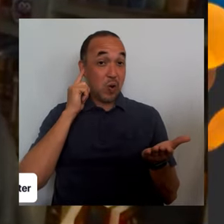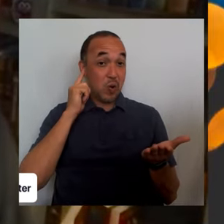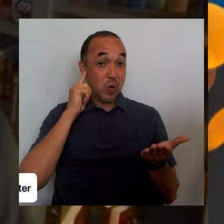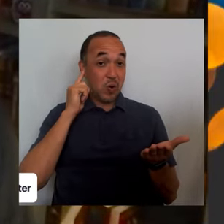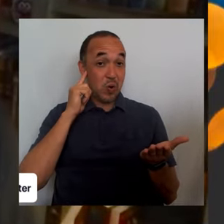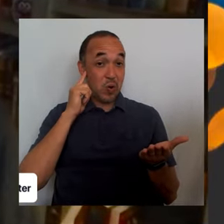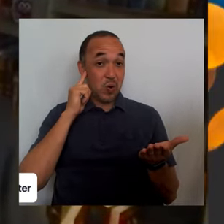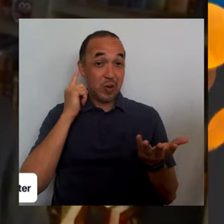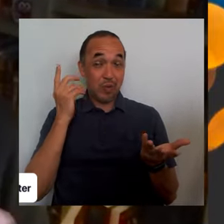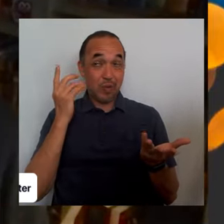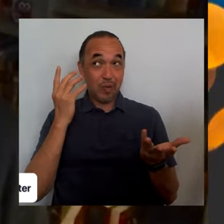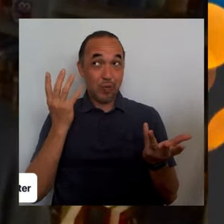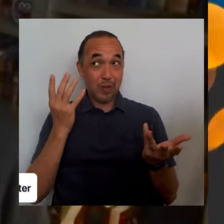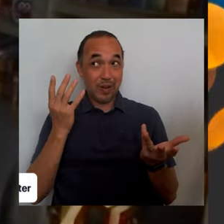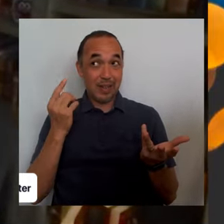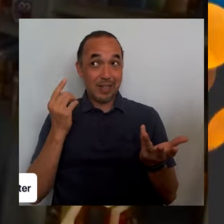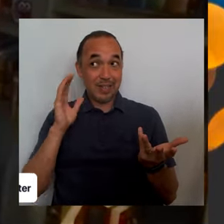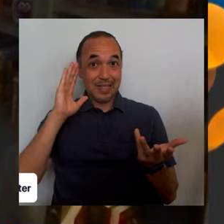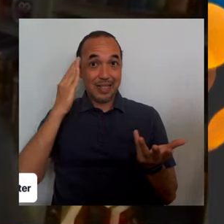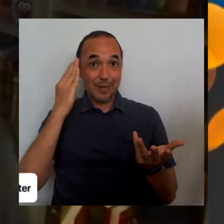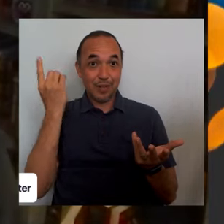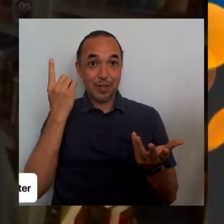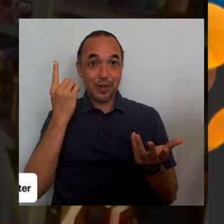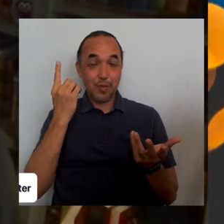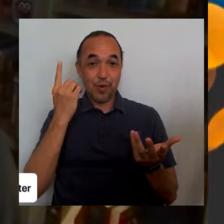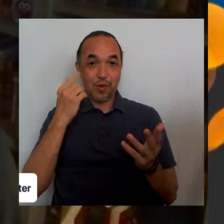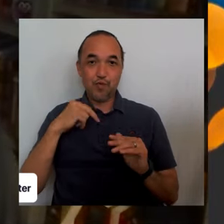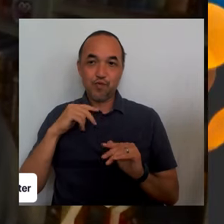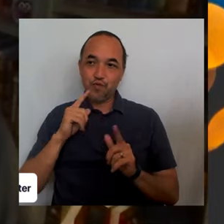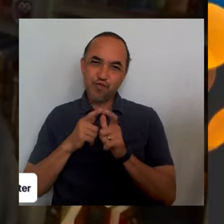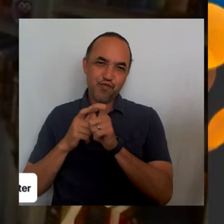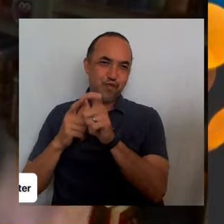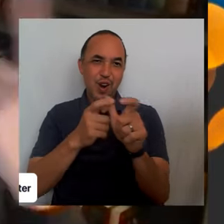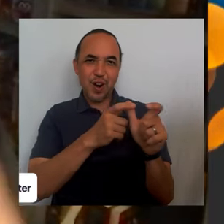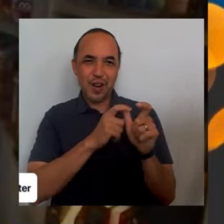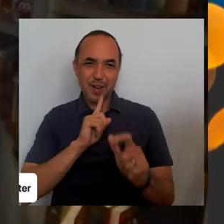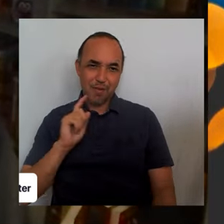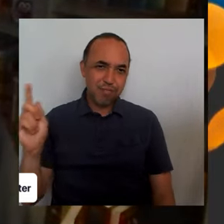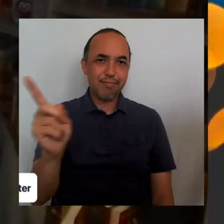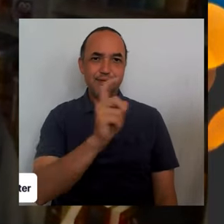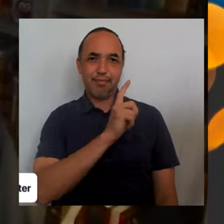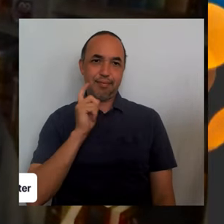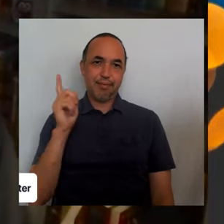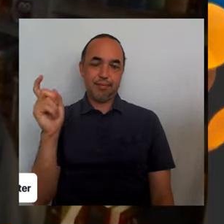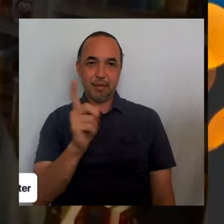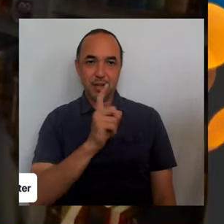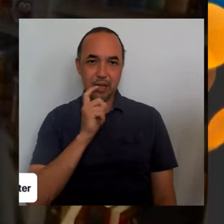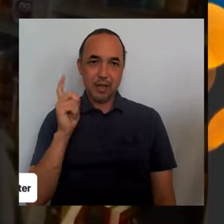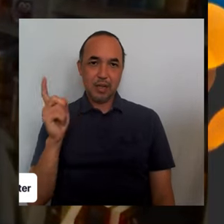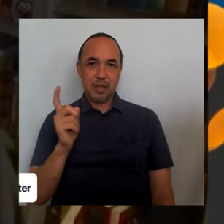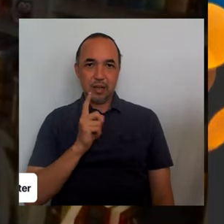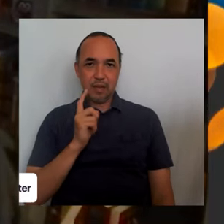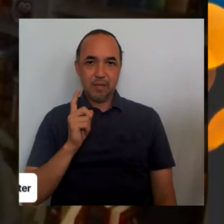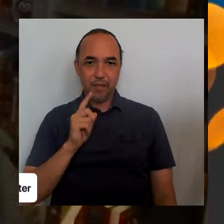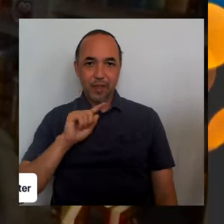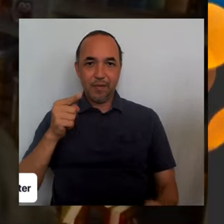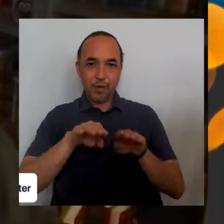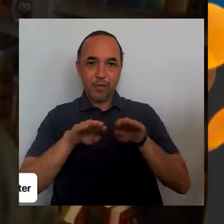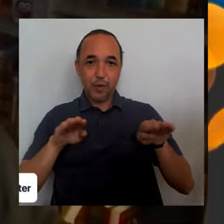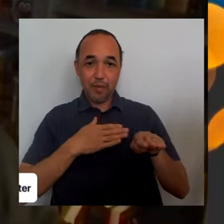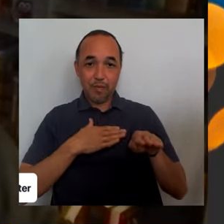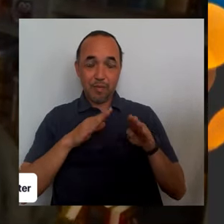running, excuse me, around the first floor of my house here for a couple nights when I would be upstairs just after acquiring